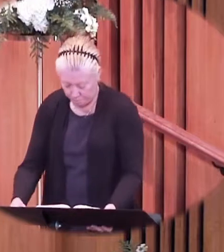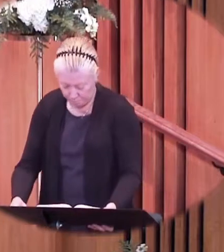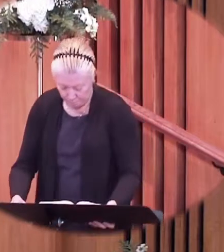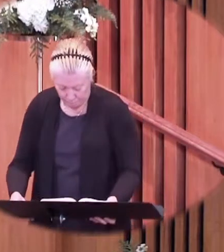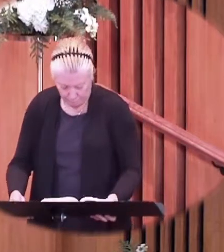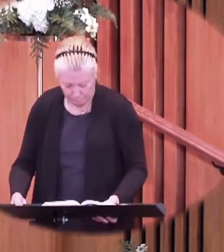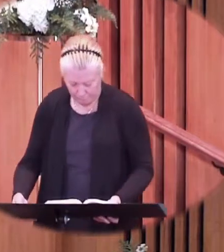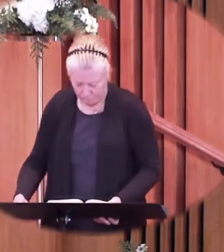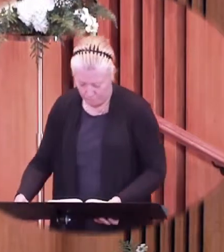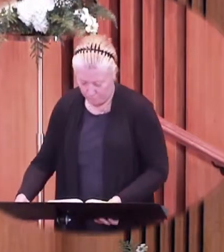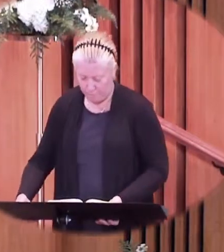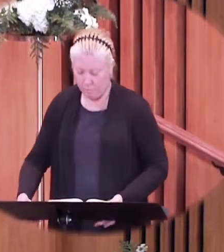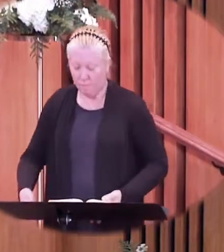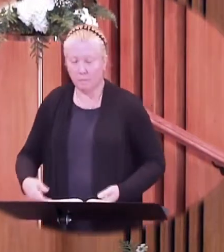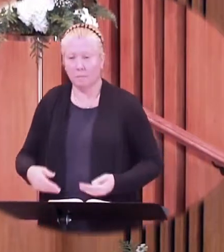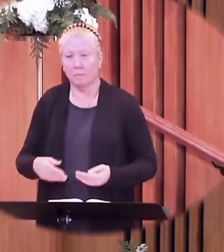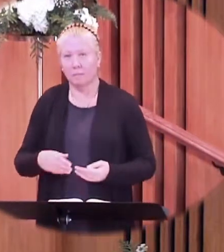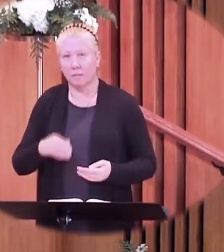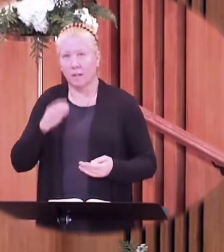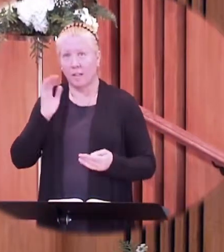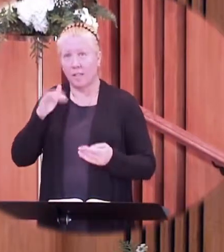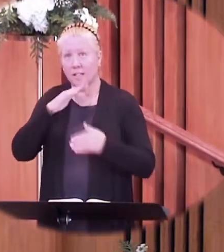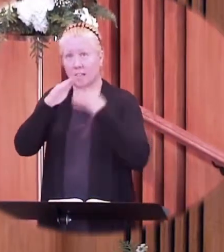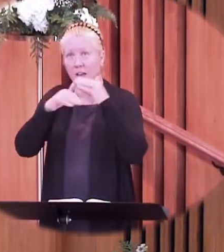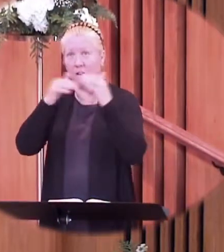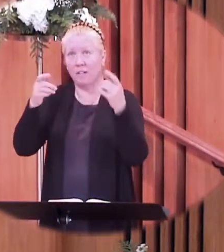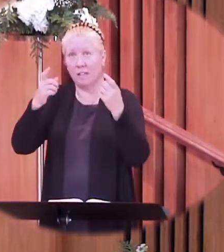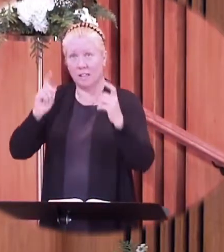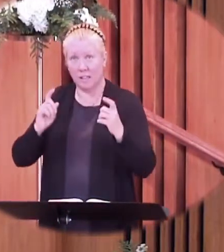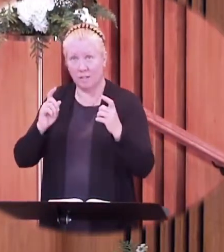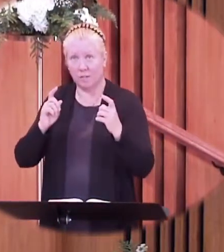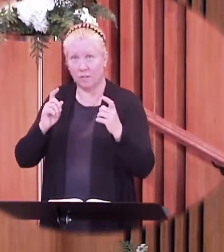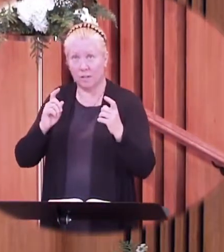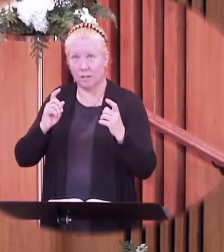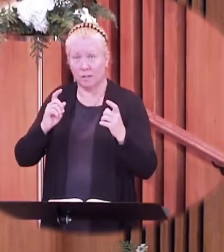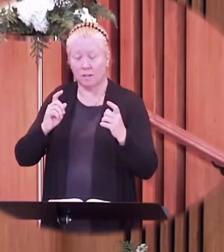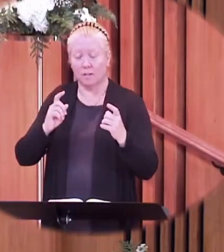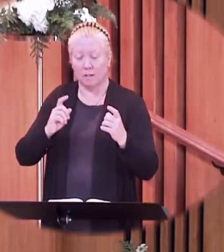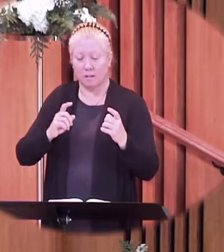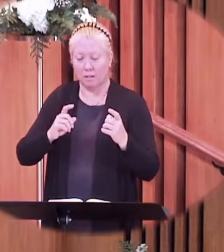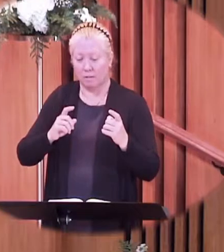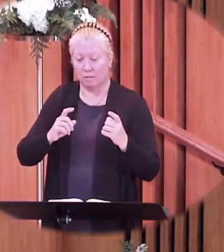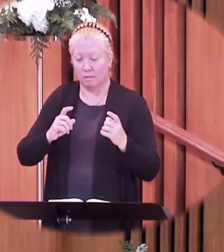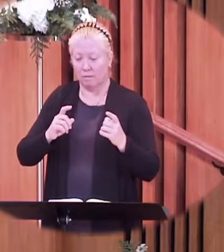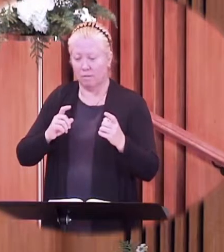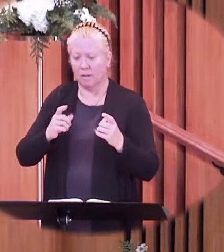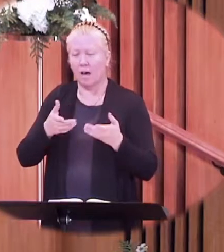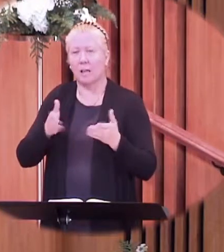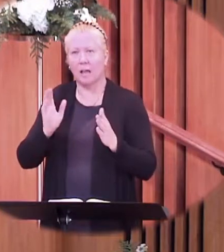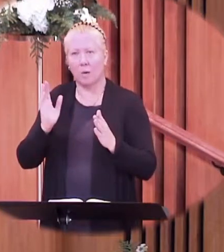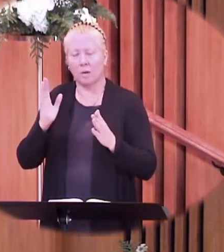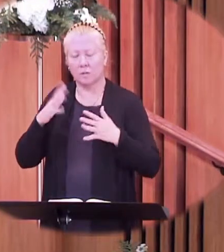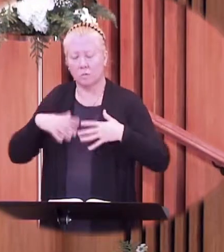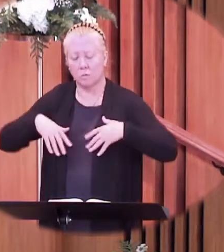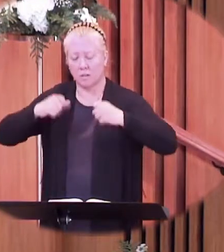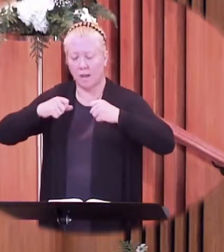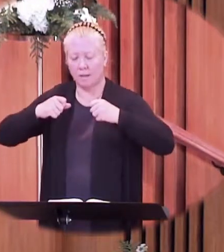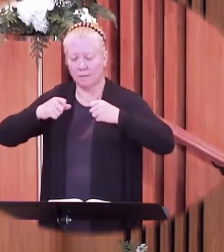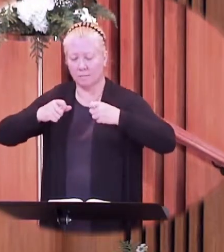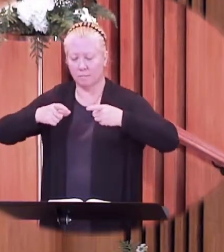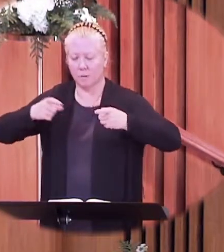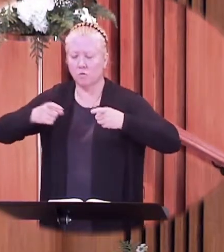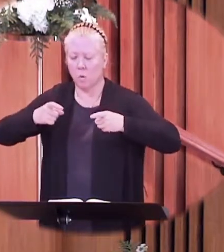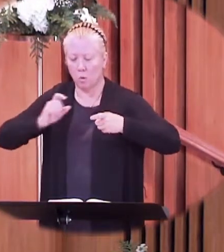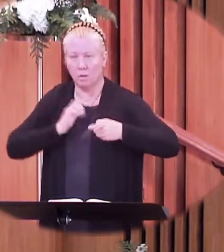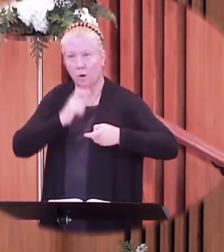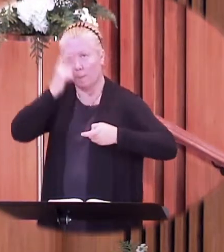May the working of this heavenly gift, O Lord, we pray, take possession of our minds and bodies so that